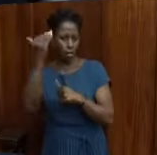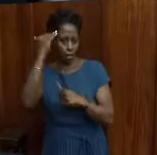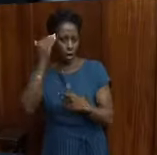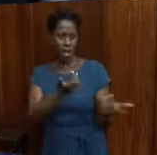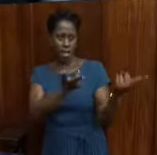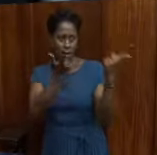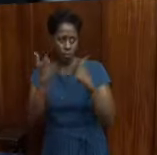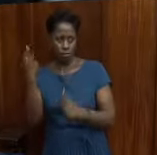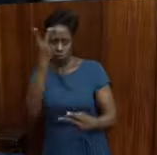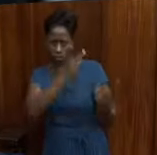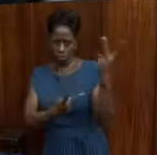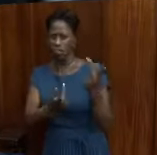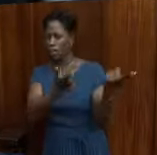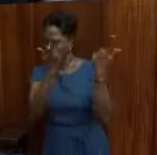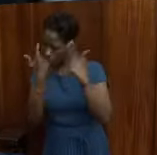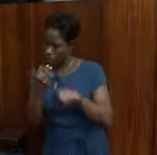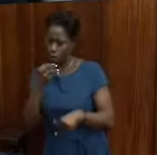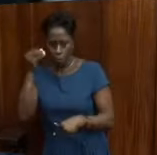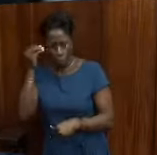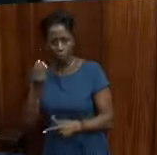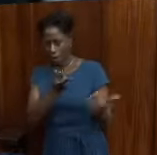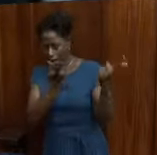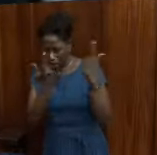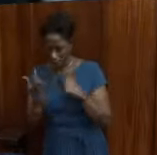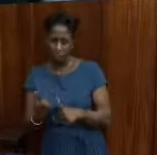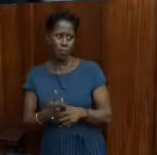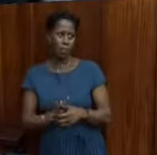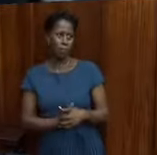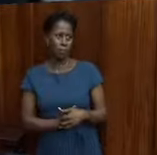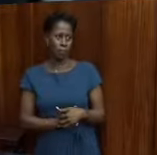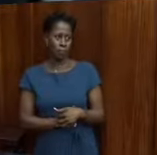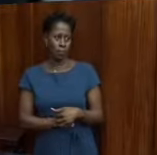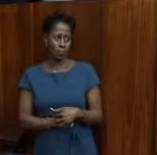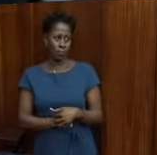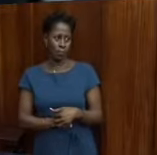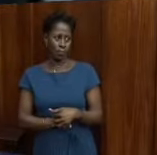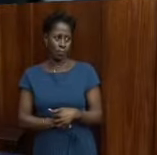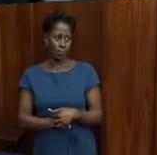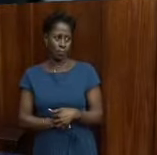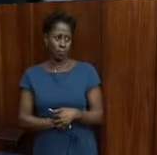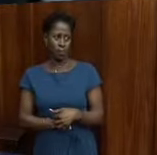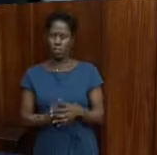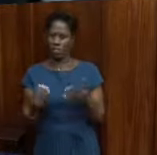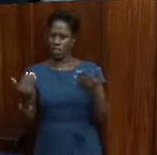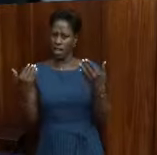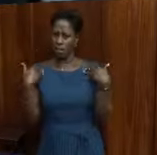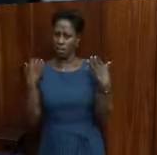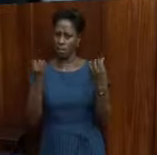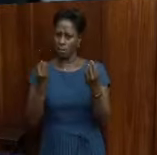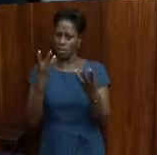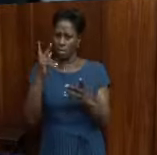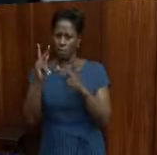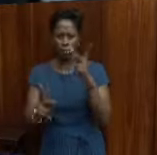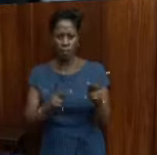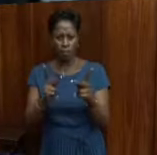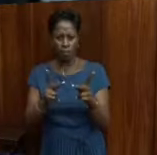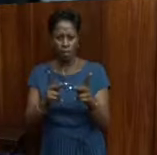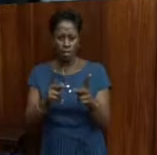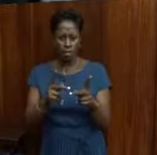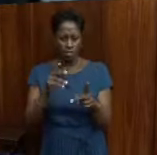We have many generations of St. Lucian descendants who want to be connected to St. Lucia. Our diaspora represents